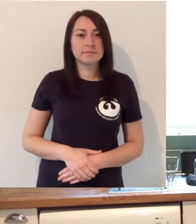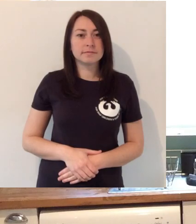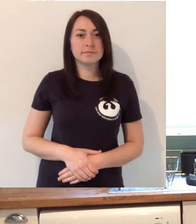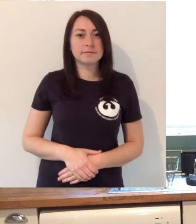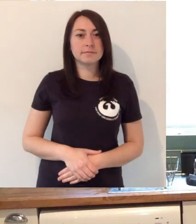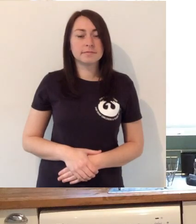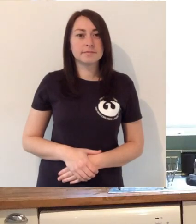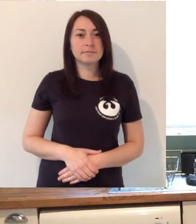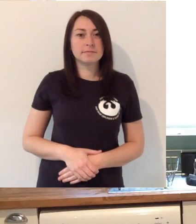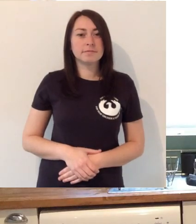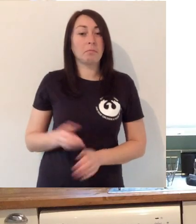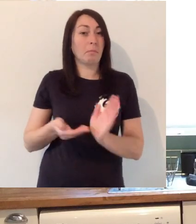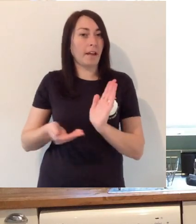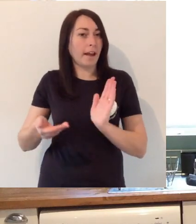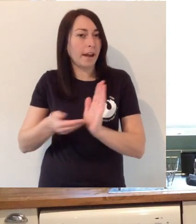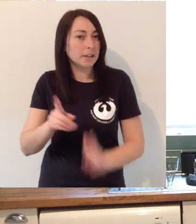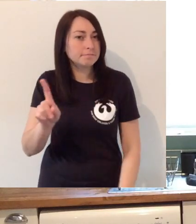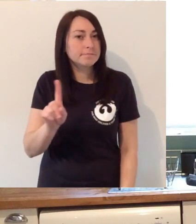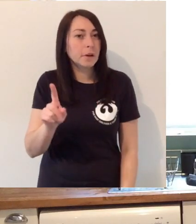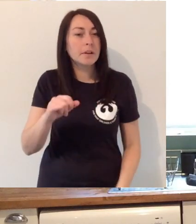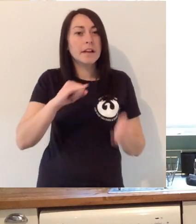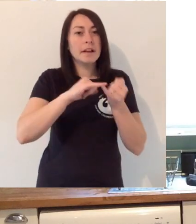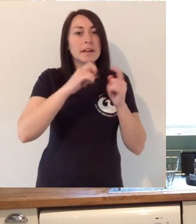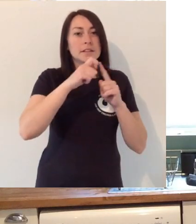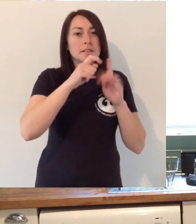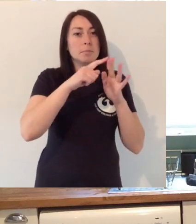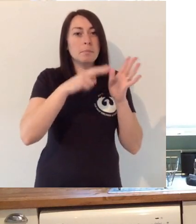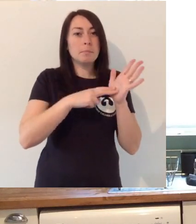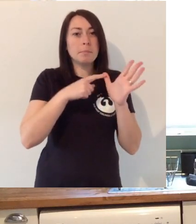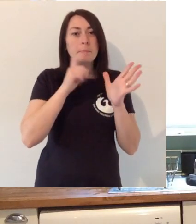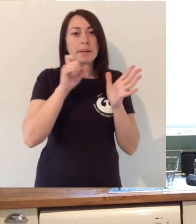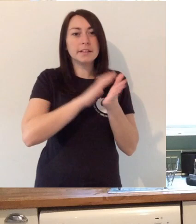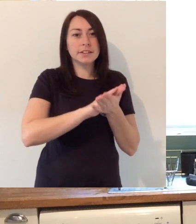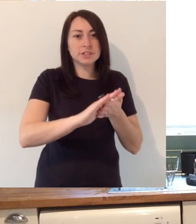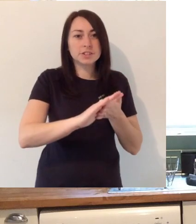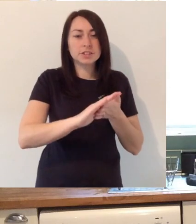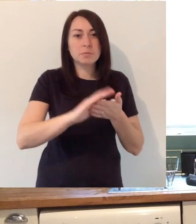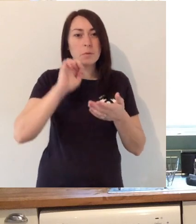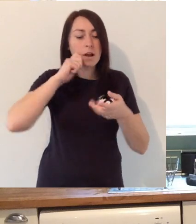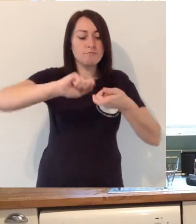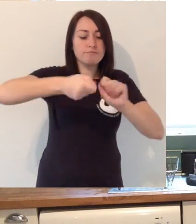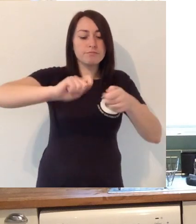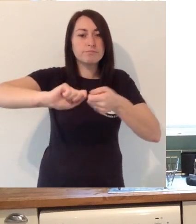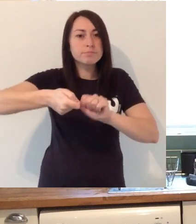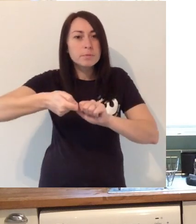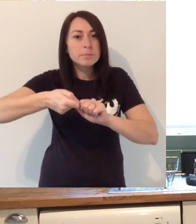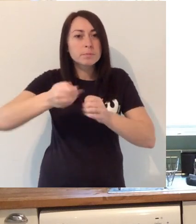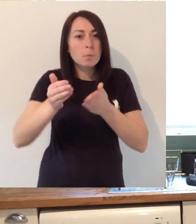I'm just going to add a few bits of spinach to my sauce. I'm going to rip that up so it's nice and